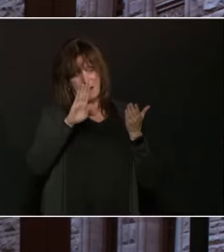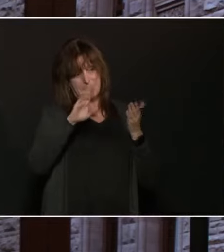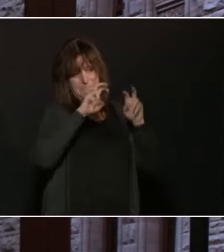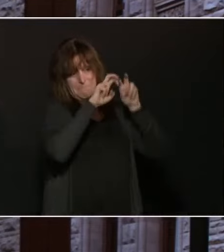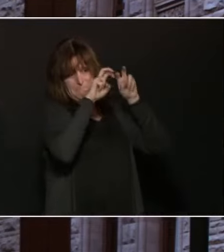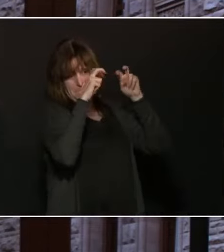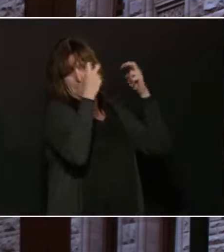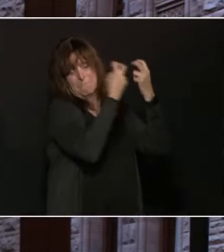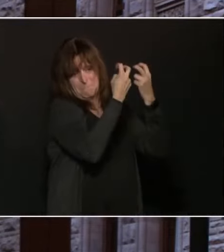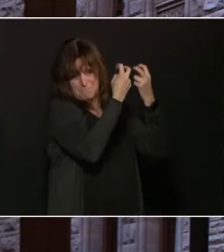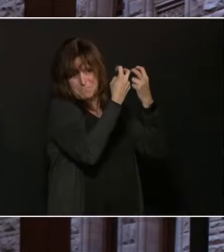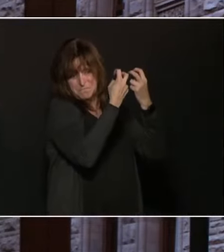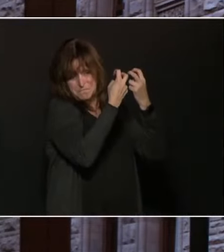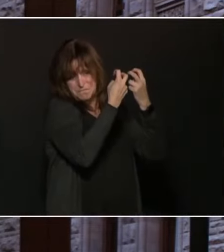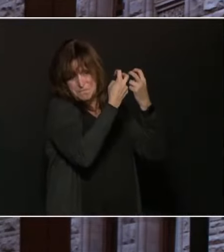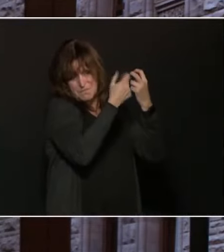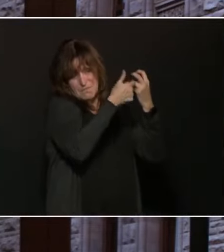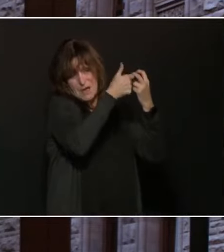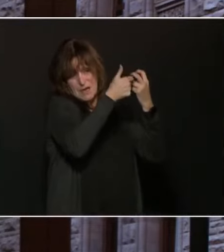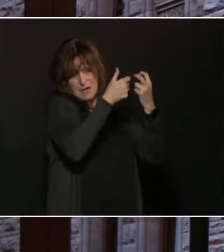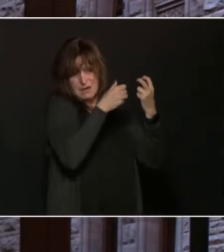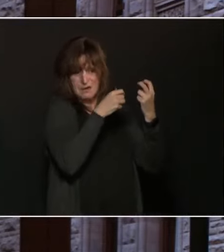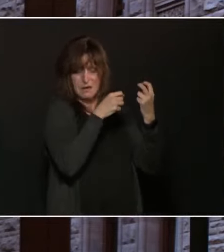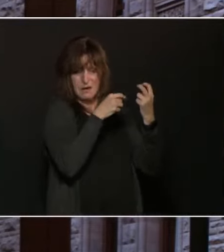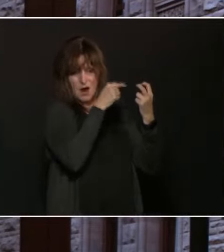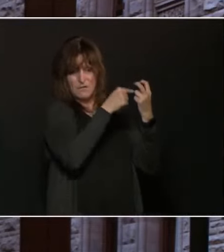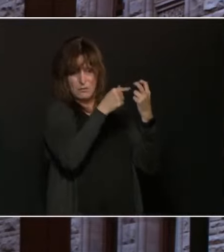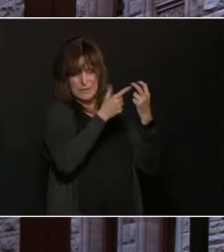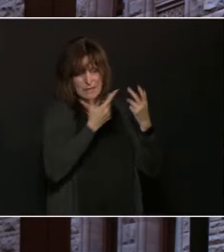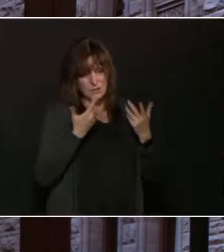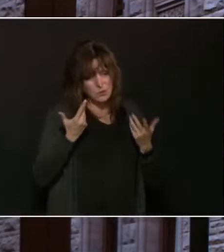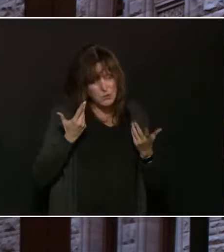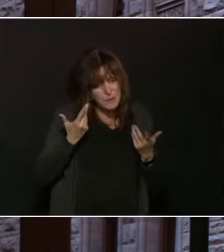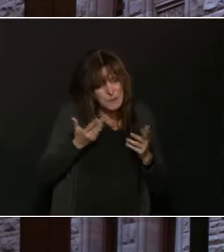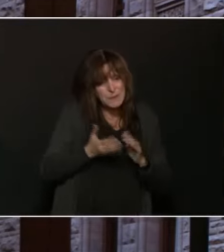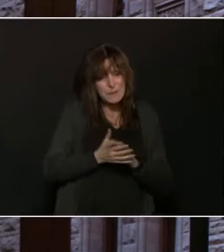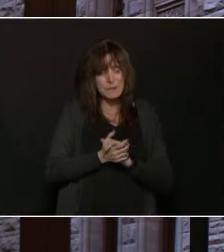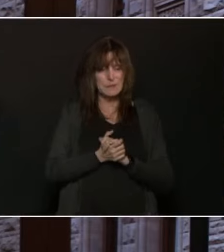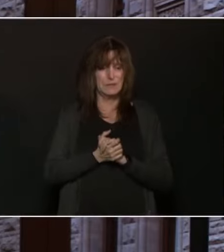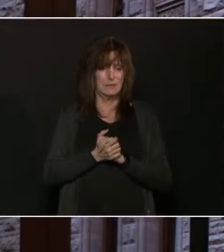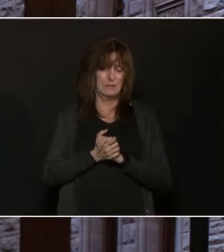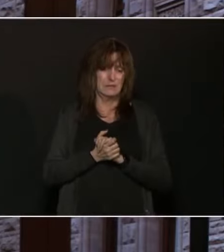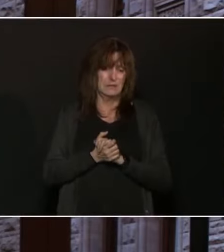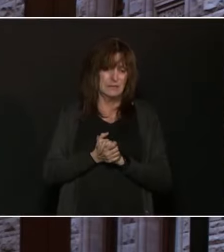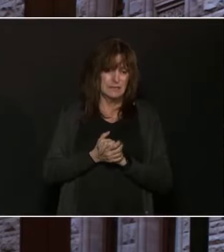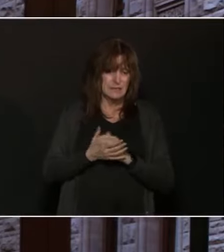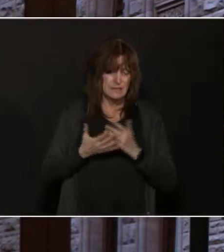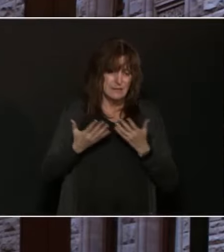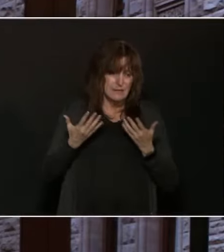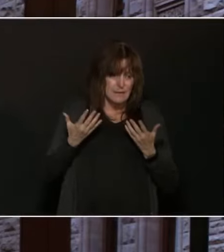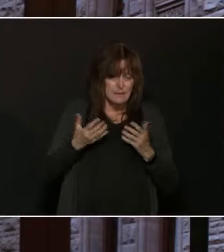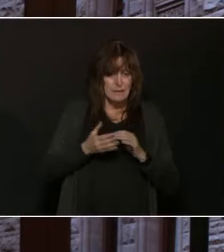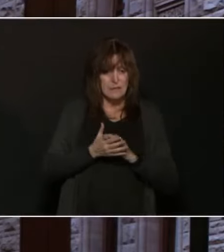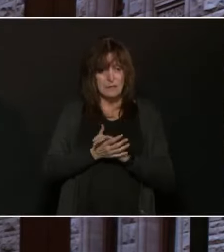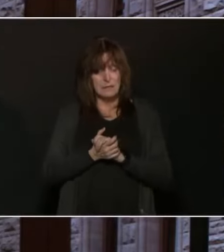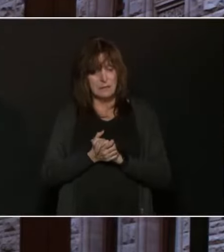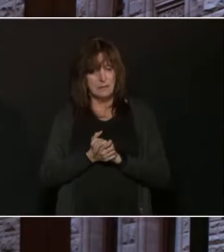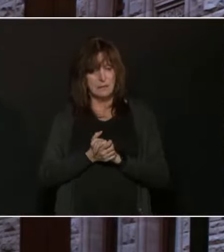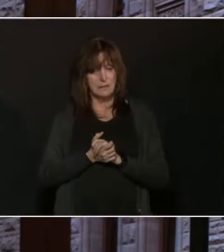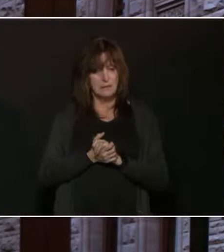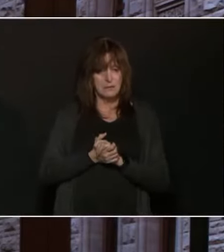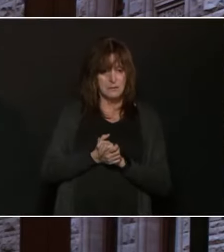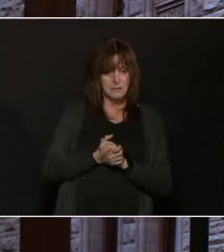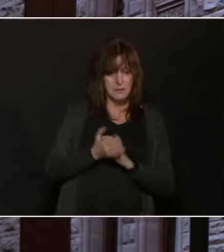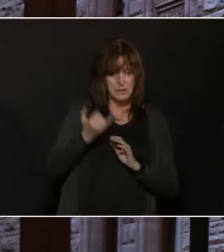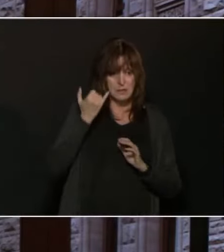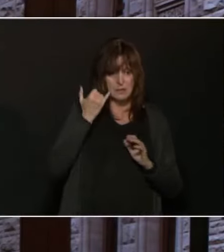order, are we going to be at a level where we can reinsert the framework? So we still have that there. And as